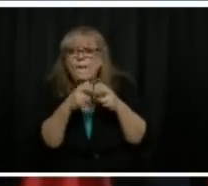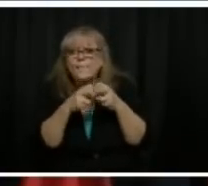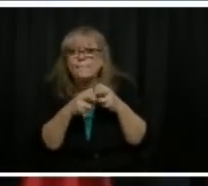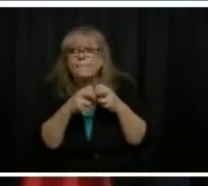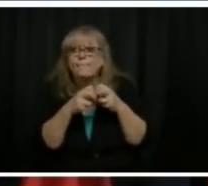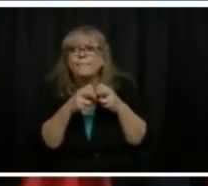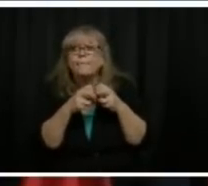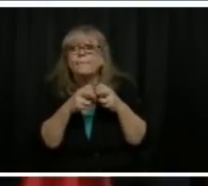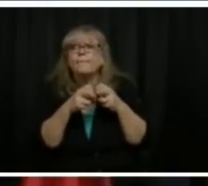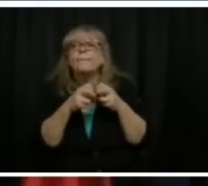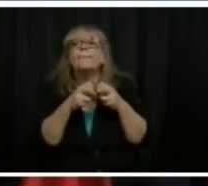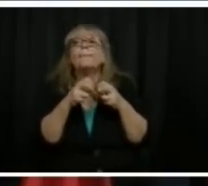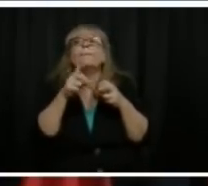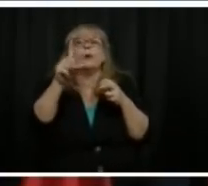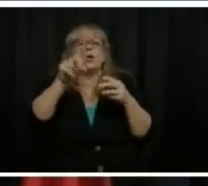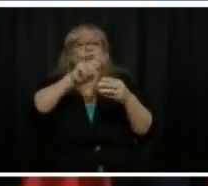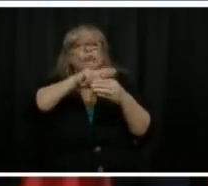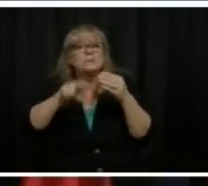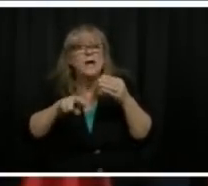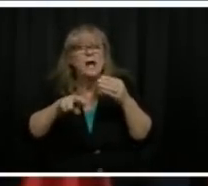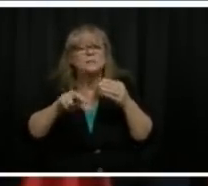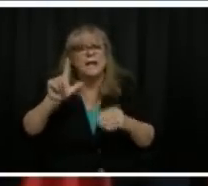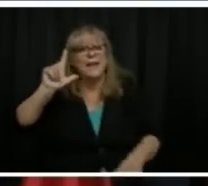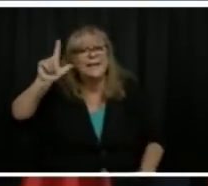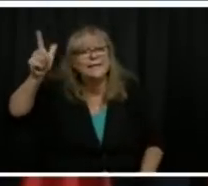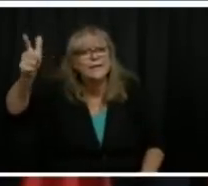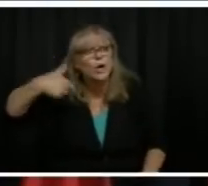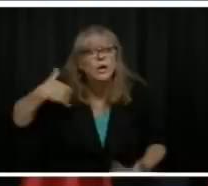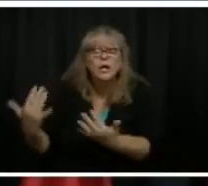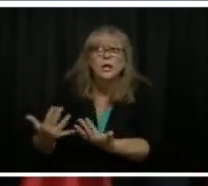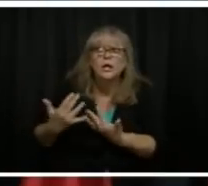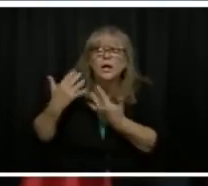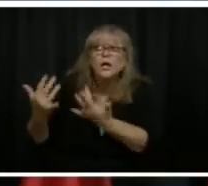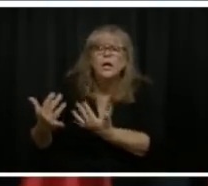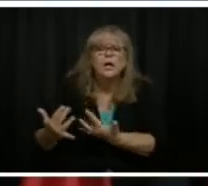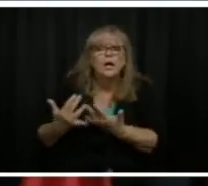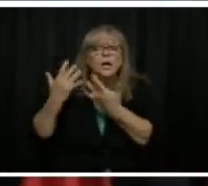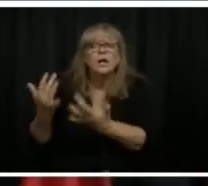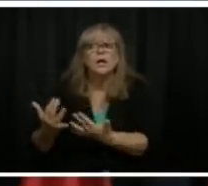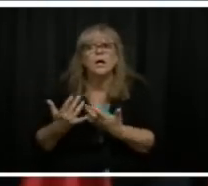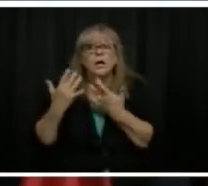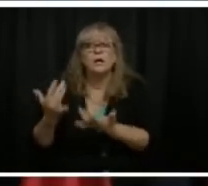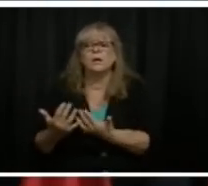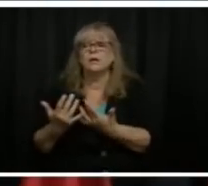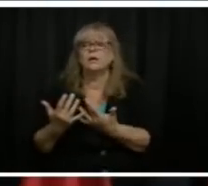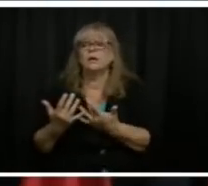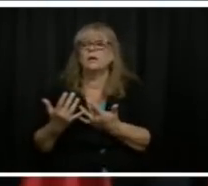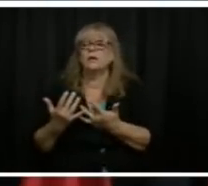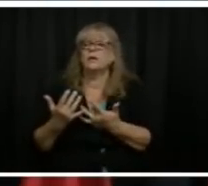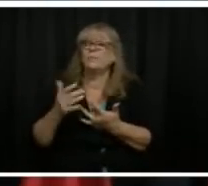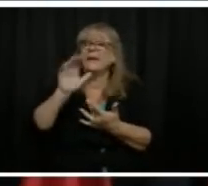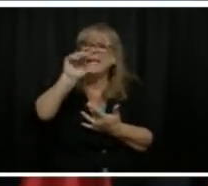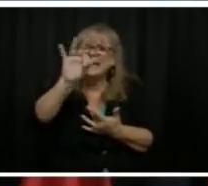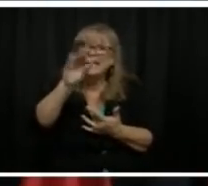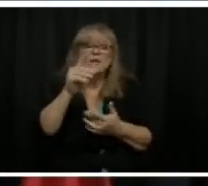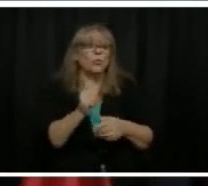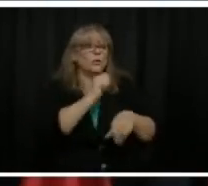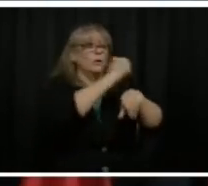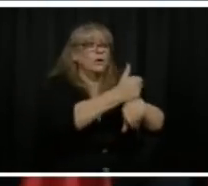getting results. If the state expands a testing center here, is that going to exacerbate the delay in